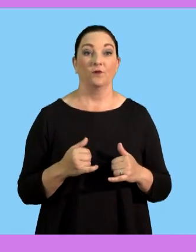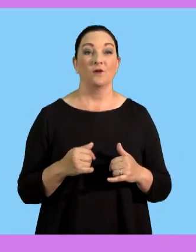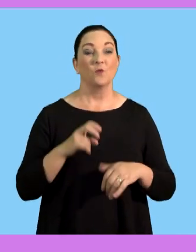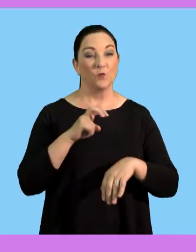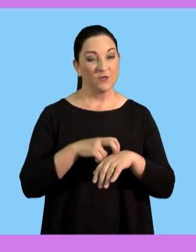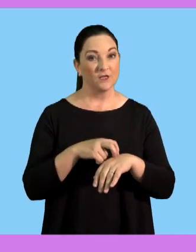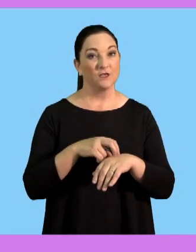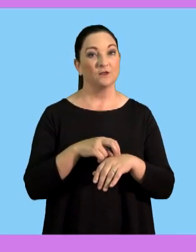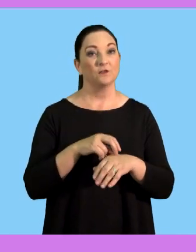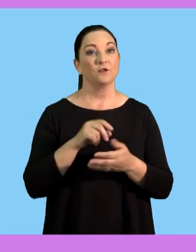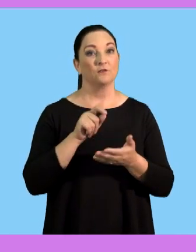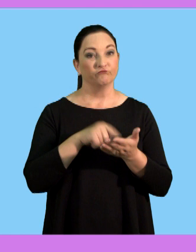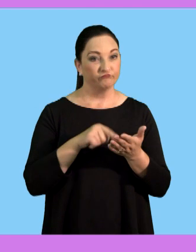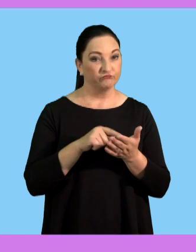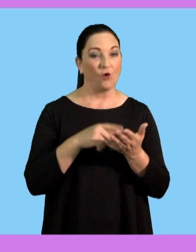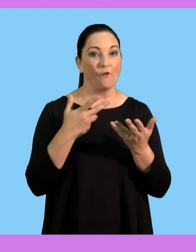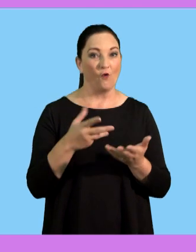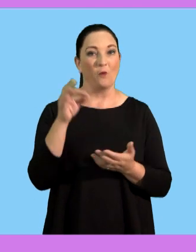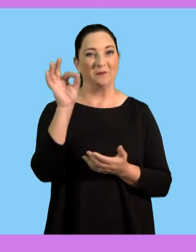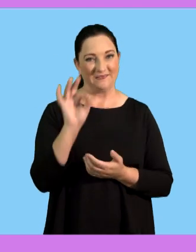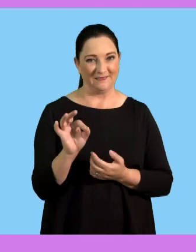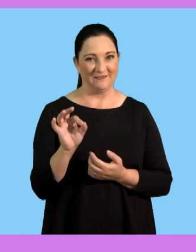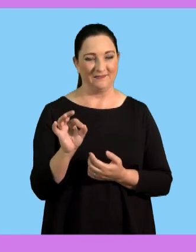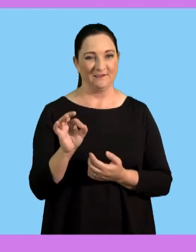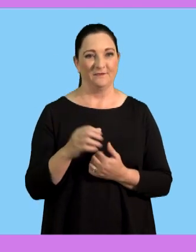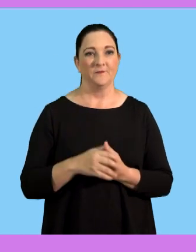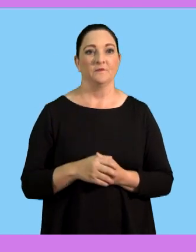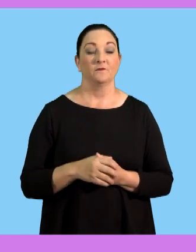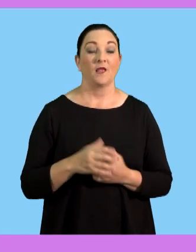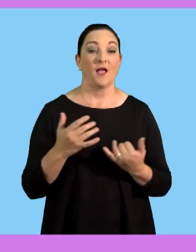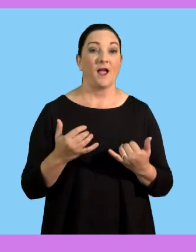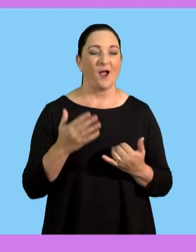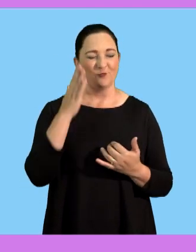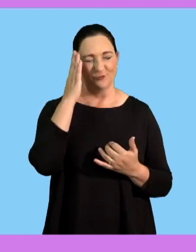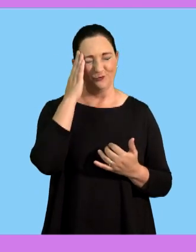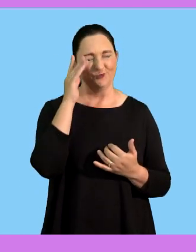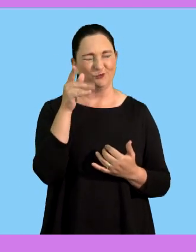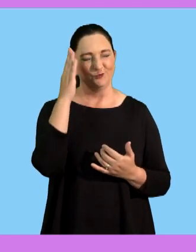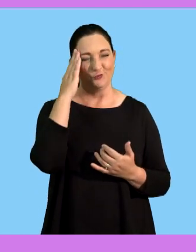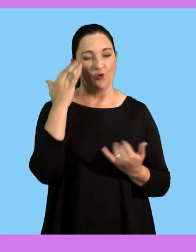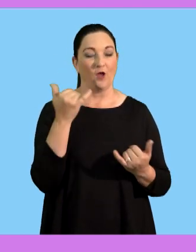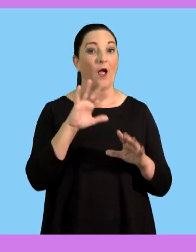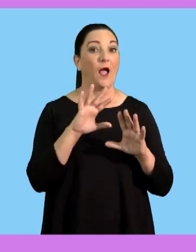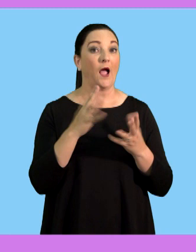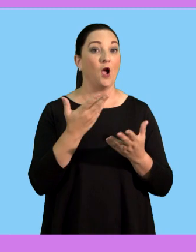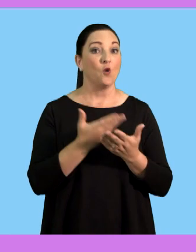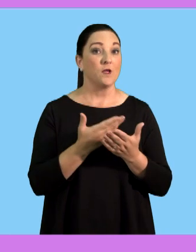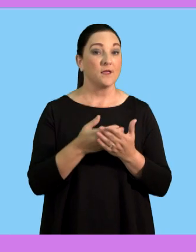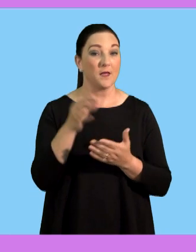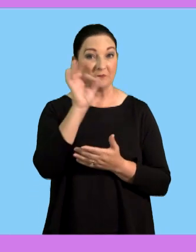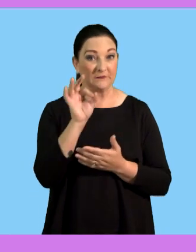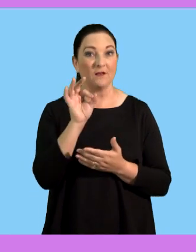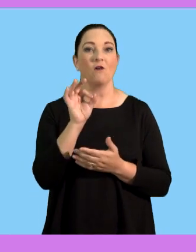is that we have to write this probability as a percentage. And at this point in time, I'm sure you know, to get a percentage,